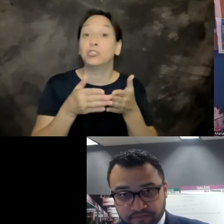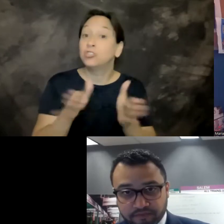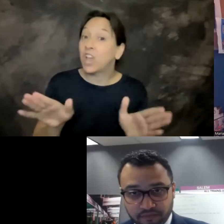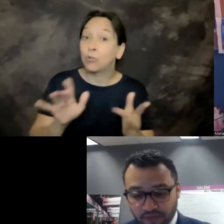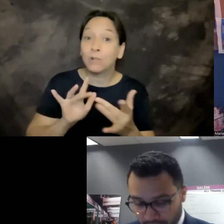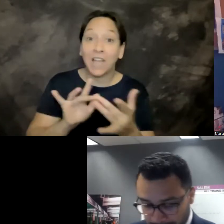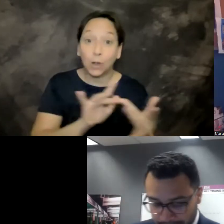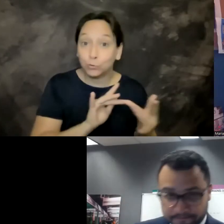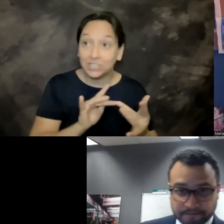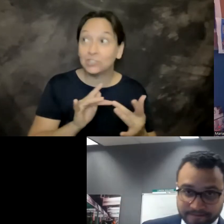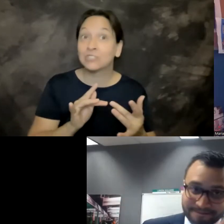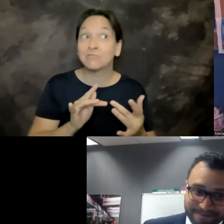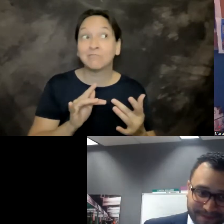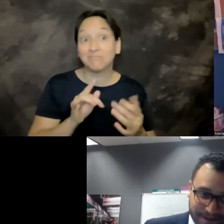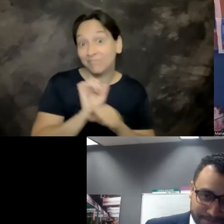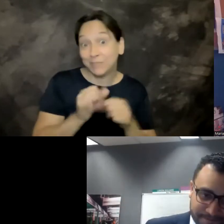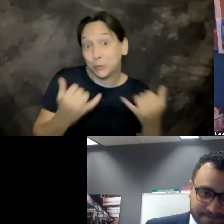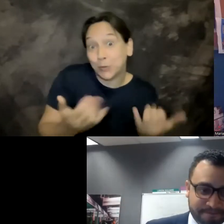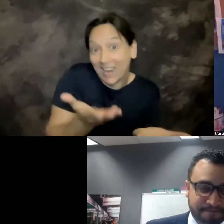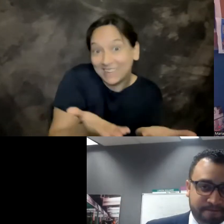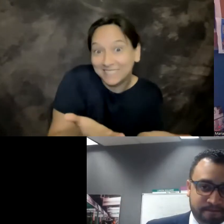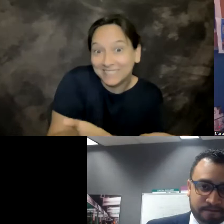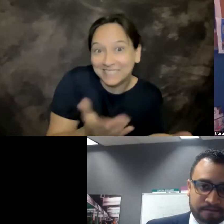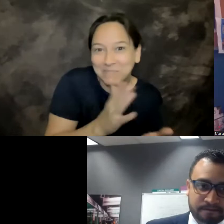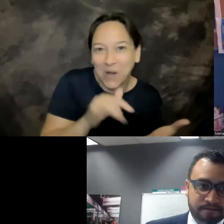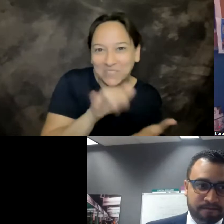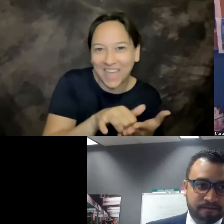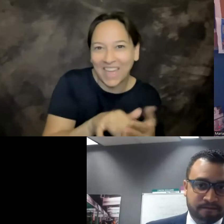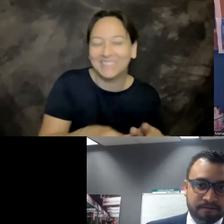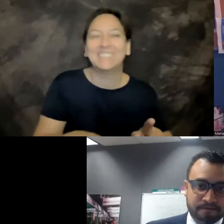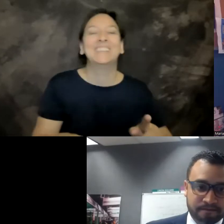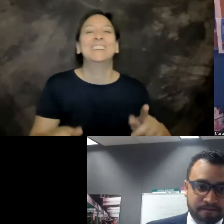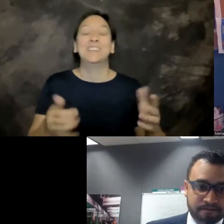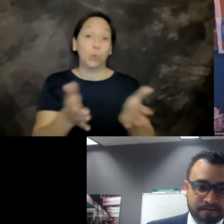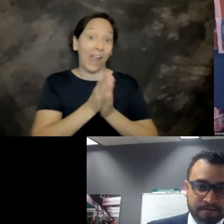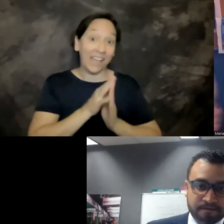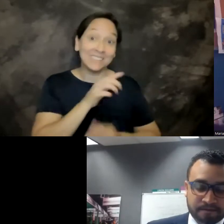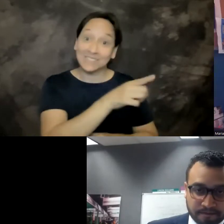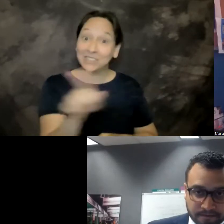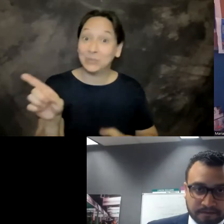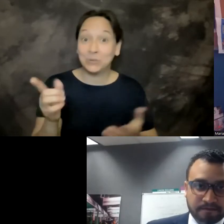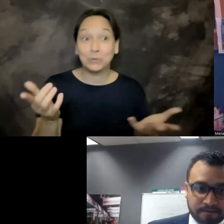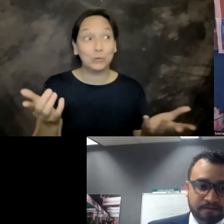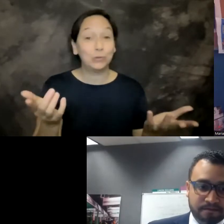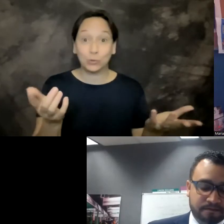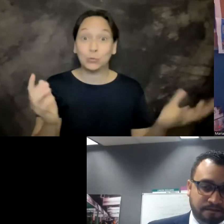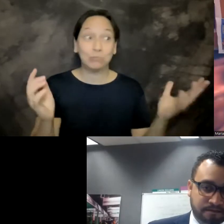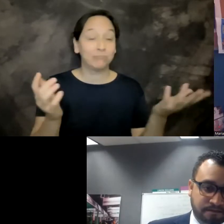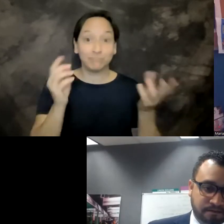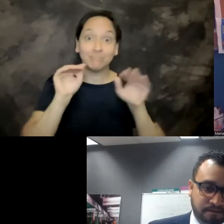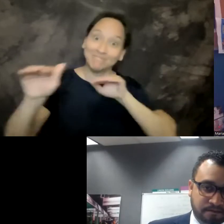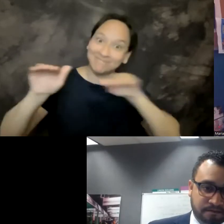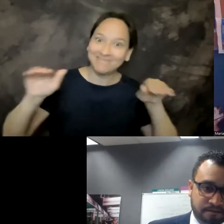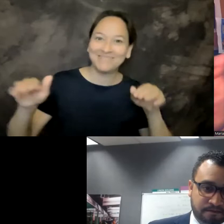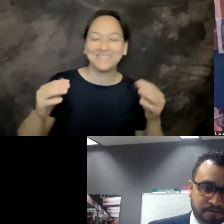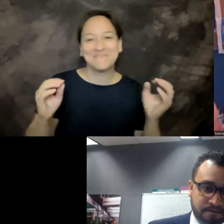that today is part of this outreach. Yep. And we are asking the residents in this call to help us continue moving that information forward. And I